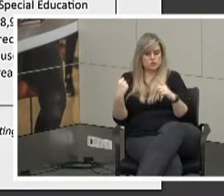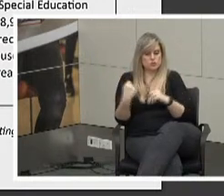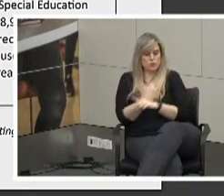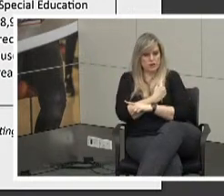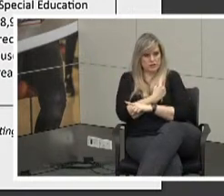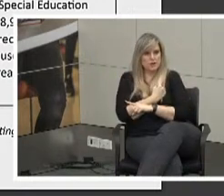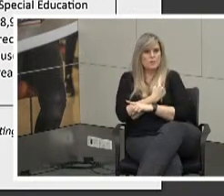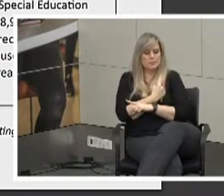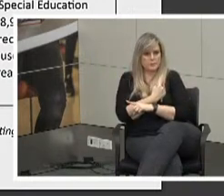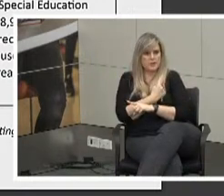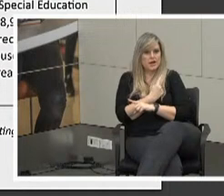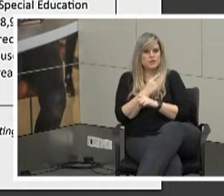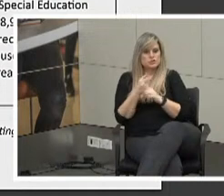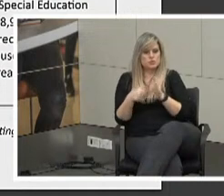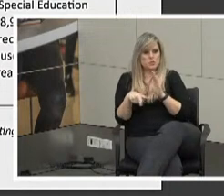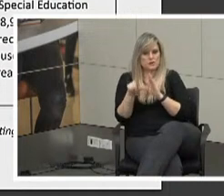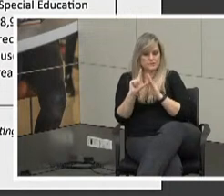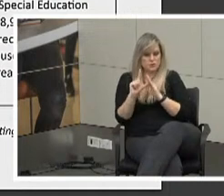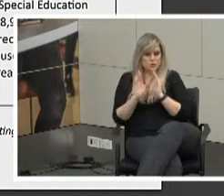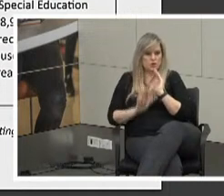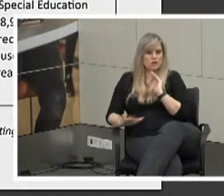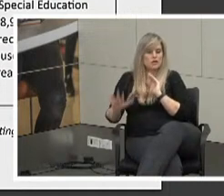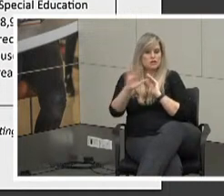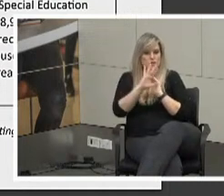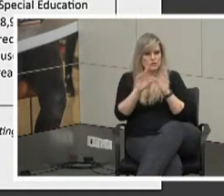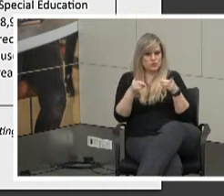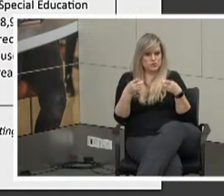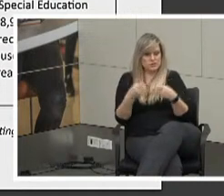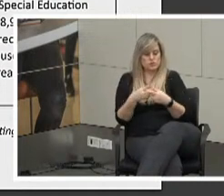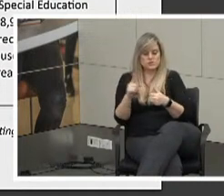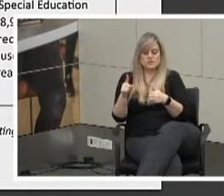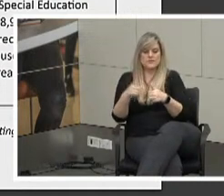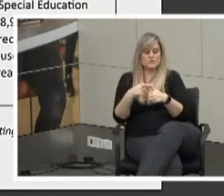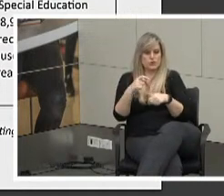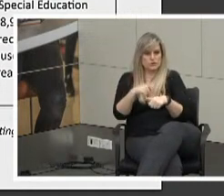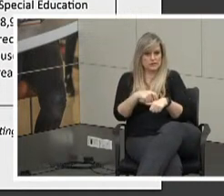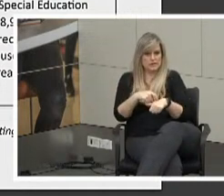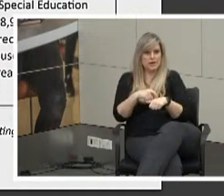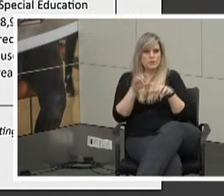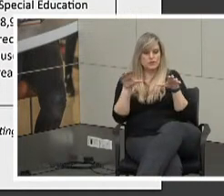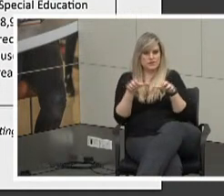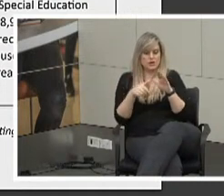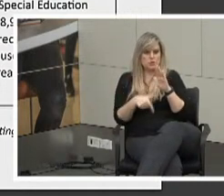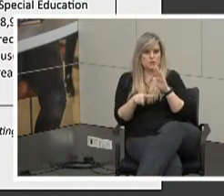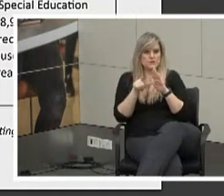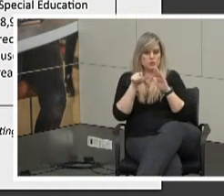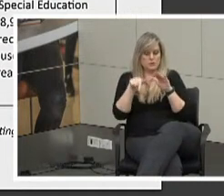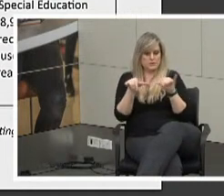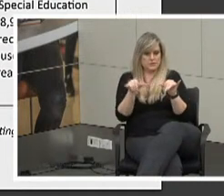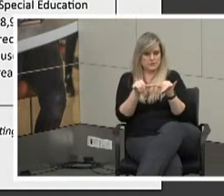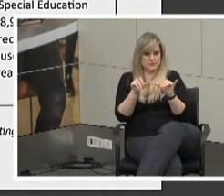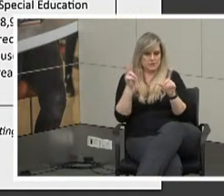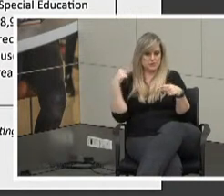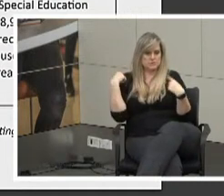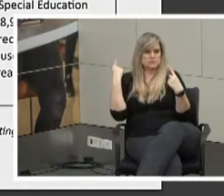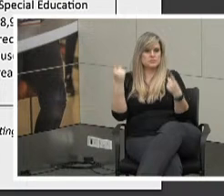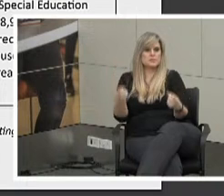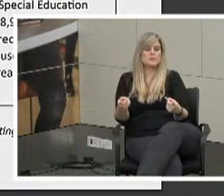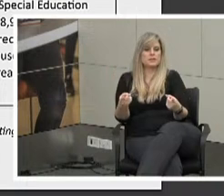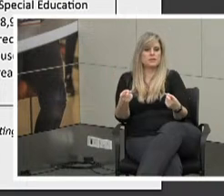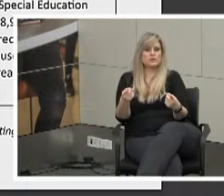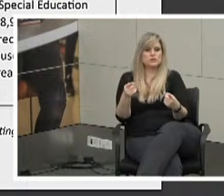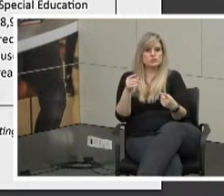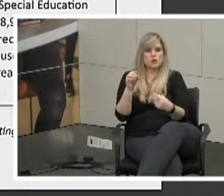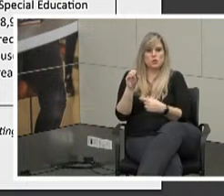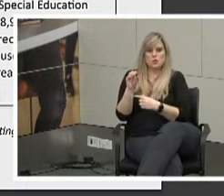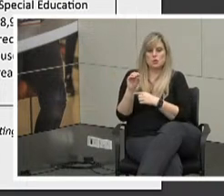first time a review of this scale has been completed so the OCS team the office of Special Education